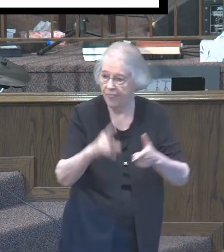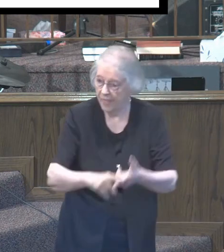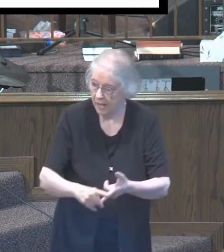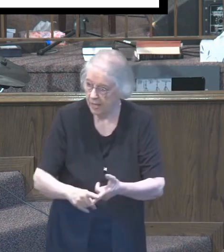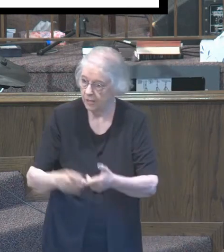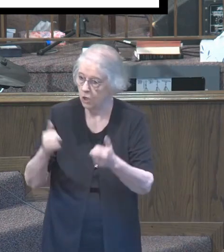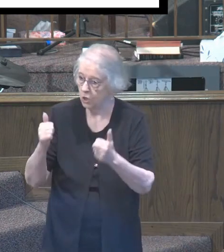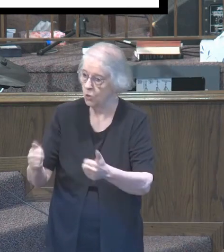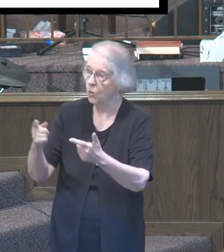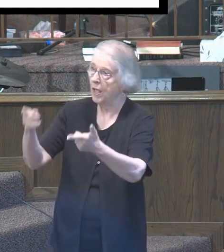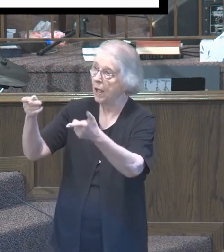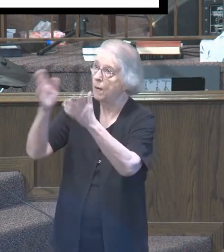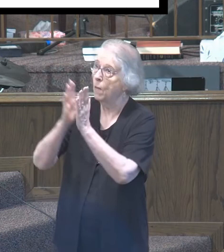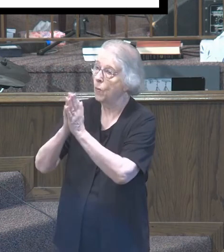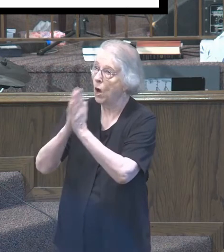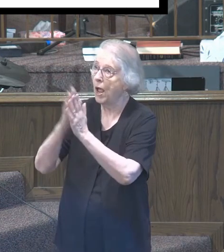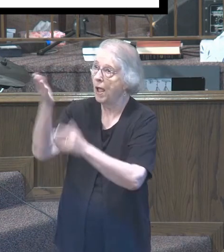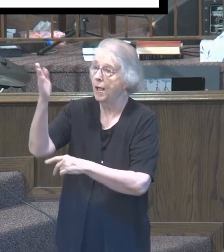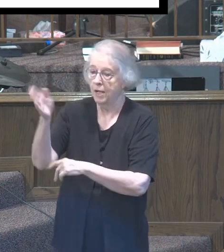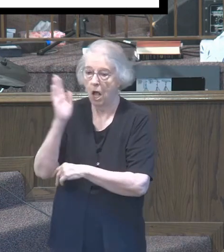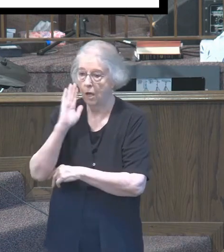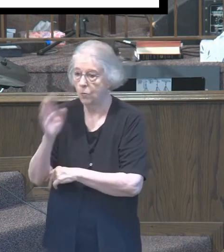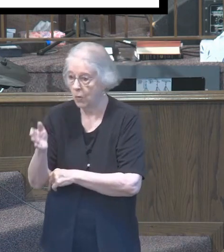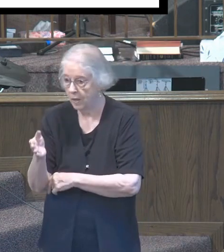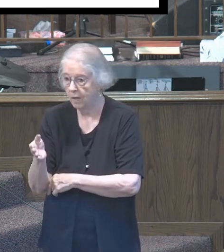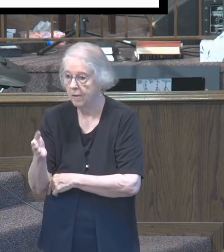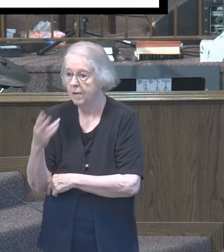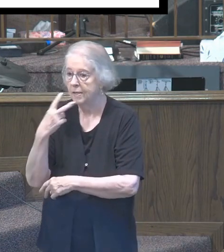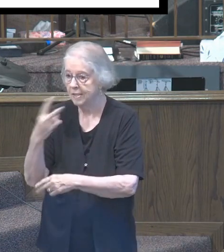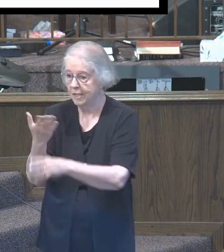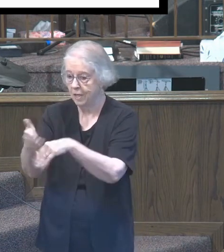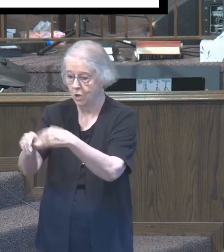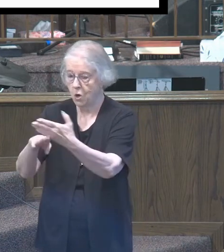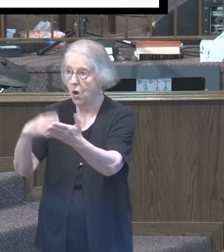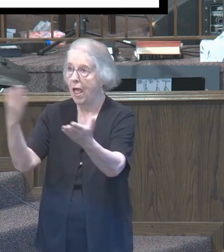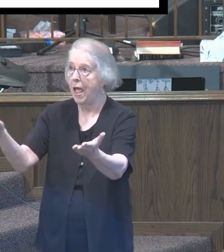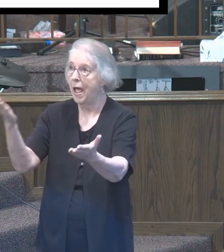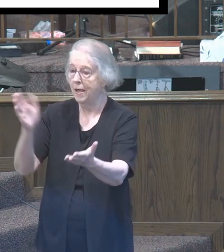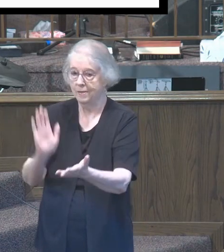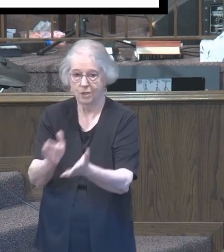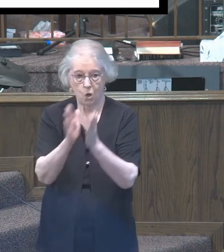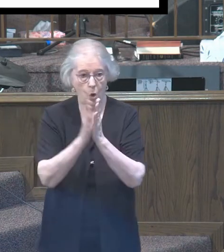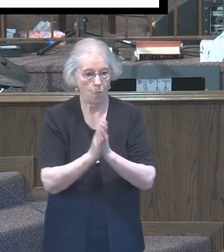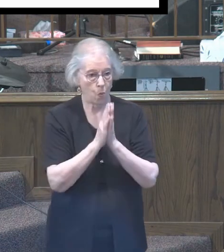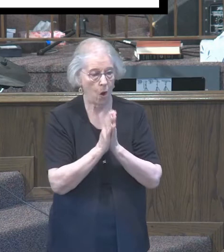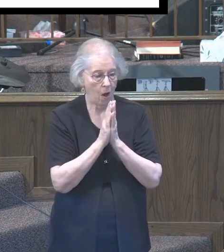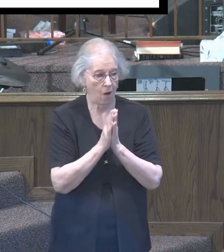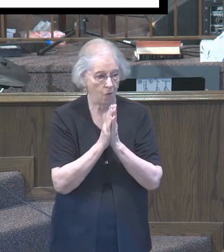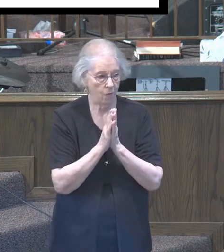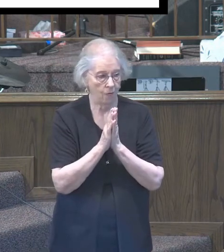your face. God doesn't require attention-getting devices. He won't overlook what you're